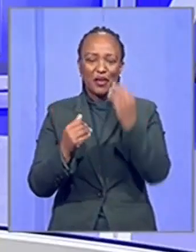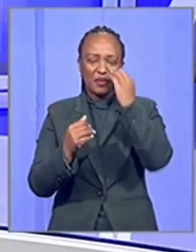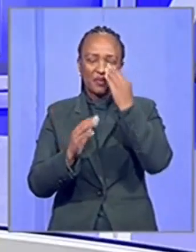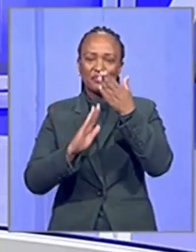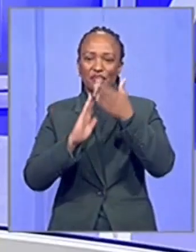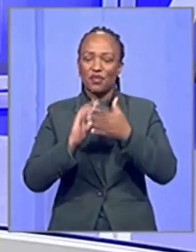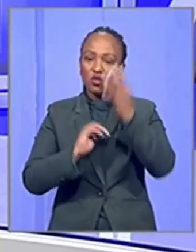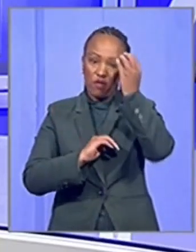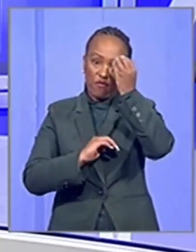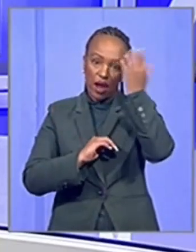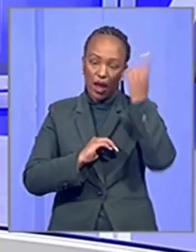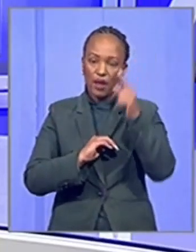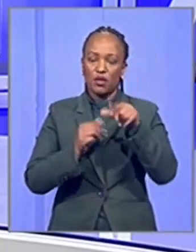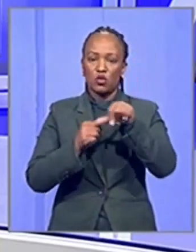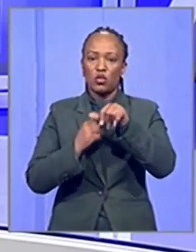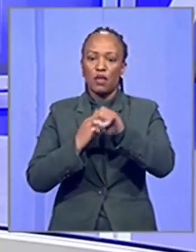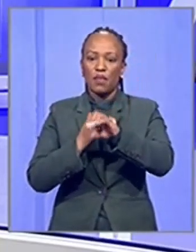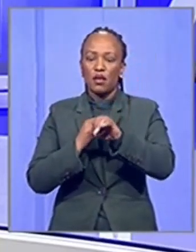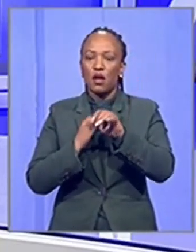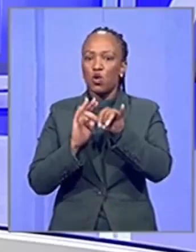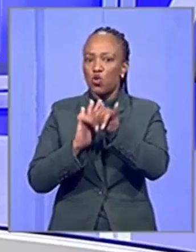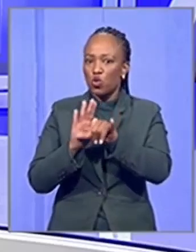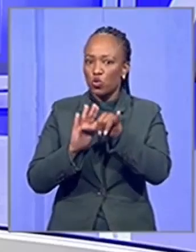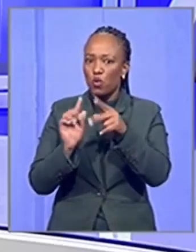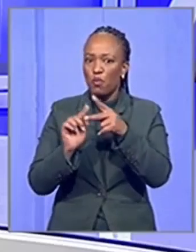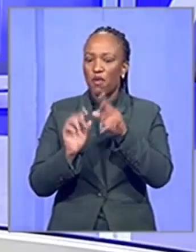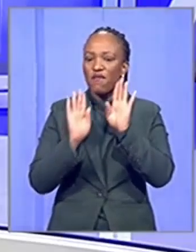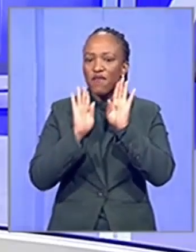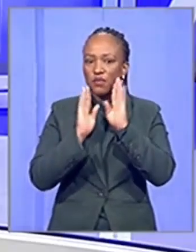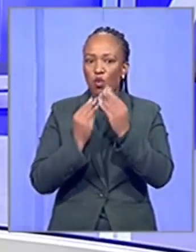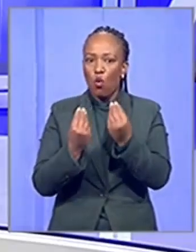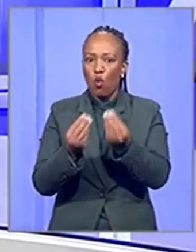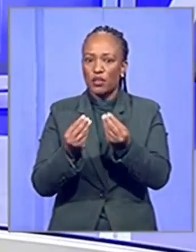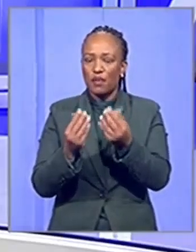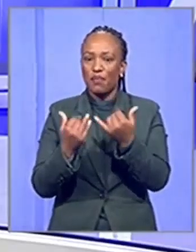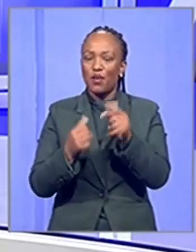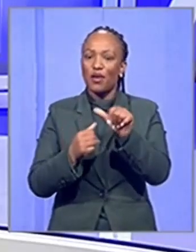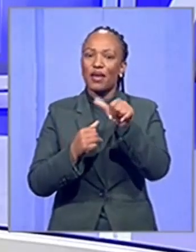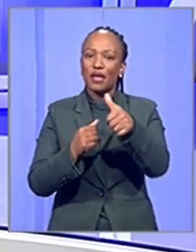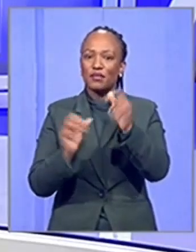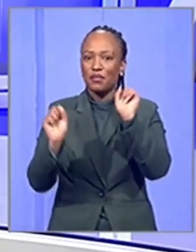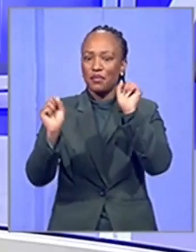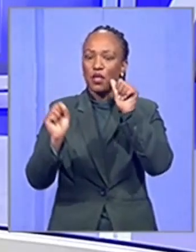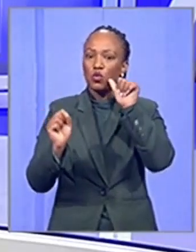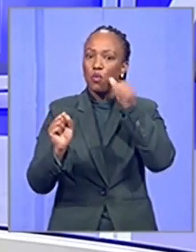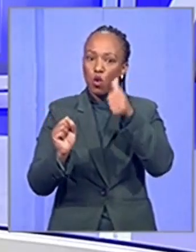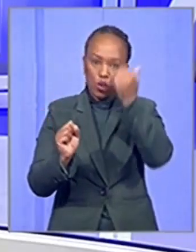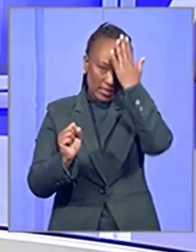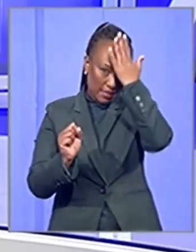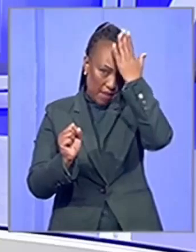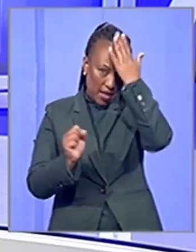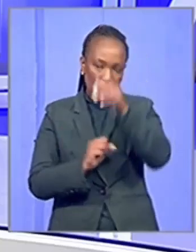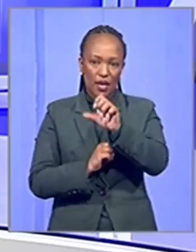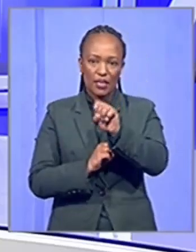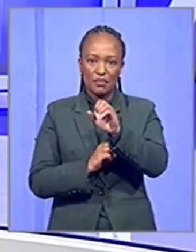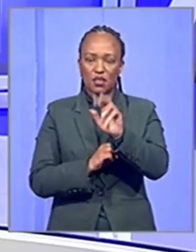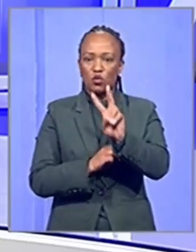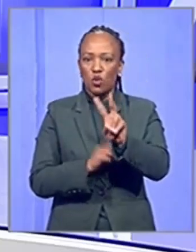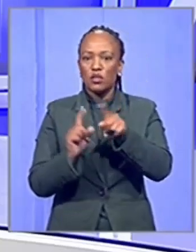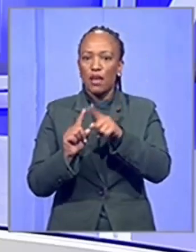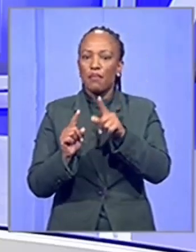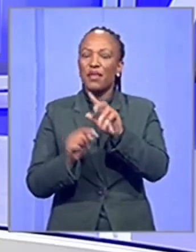go ikgolaganya le rona mo YouTube, Facebook, X le WhatsApp. Ga se latelang ke a sepedi ka moso mo SABC 2 le SABC le hae.